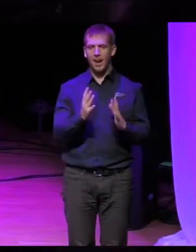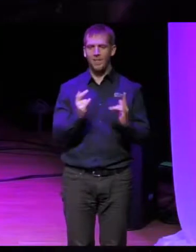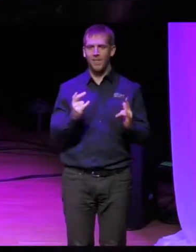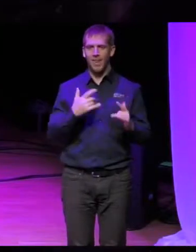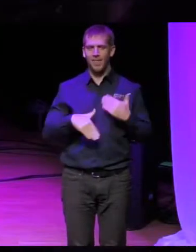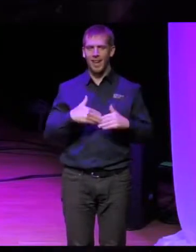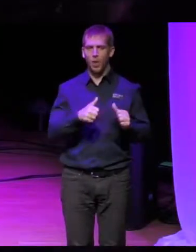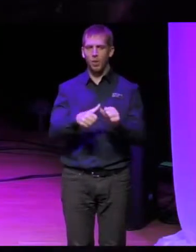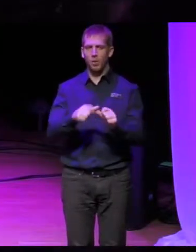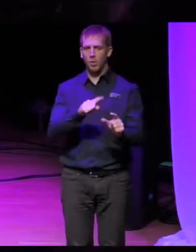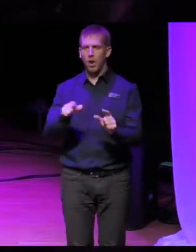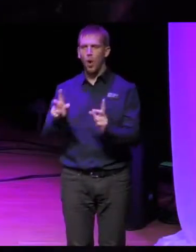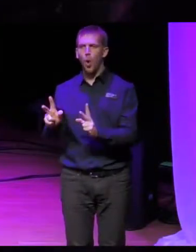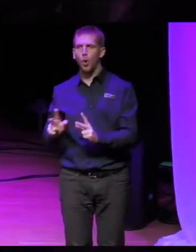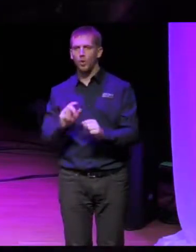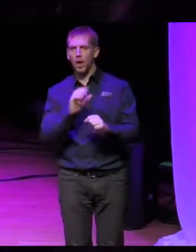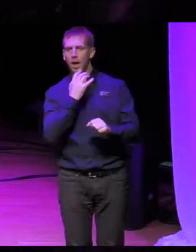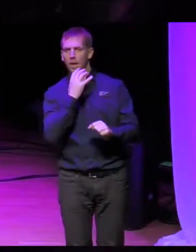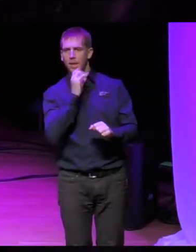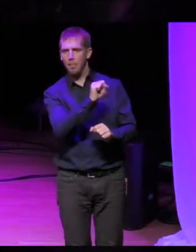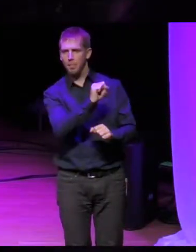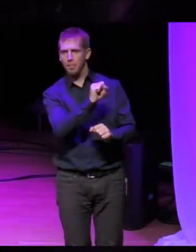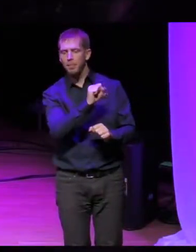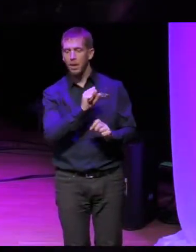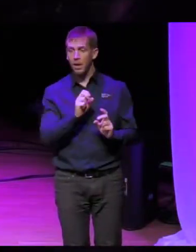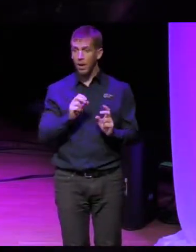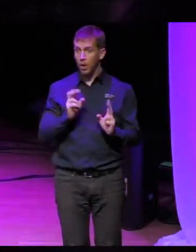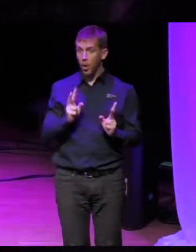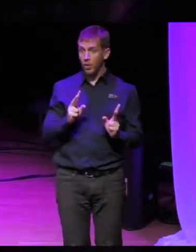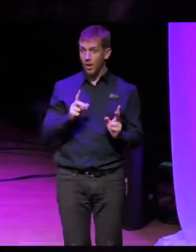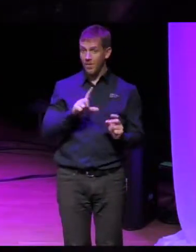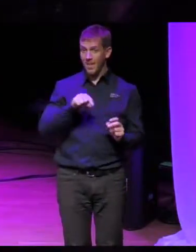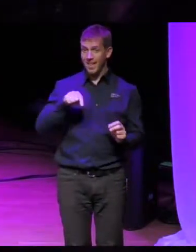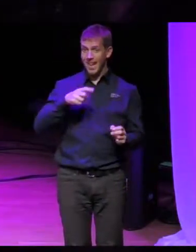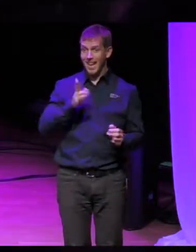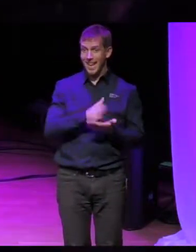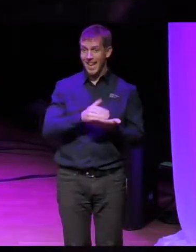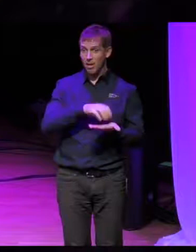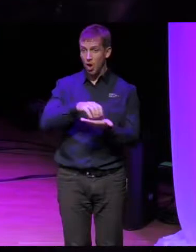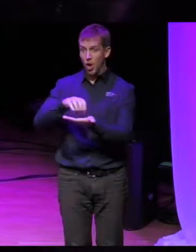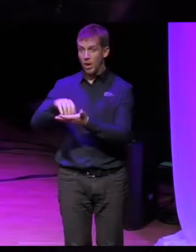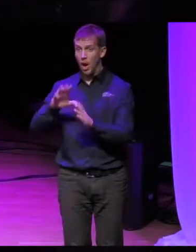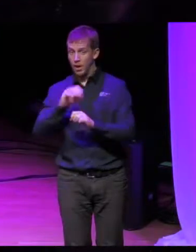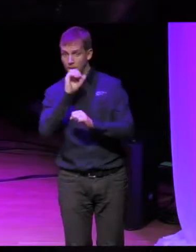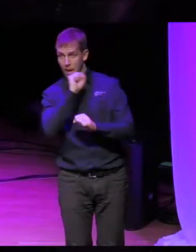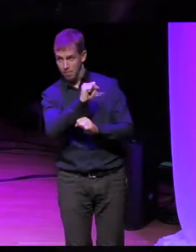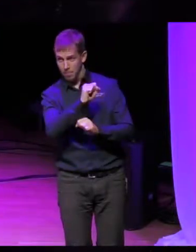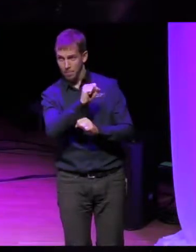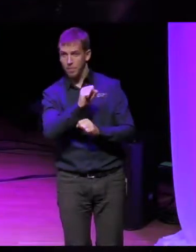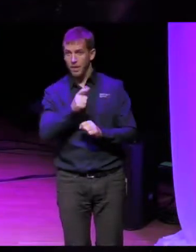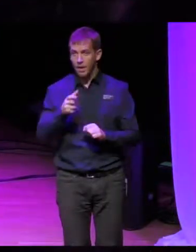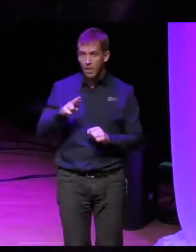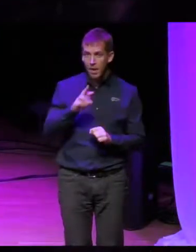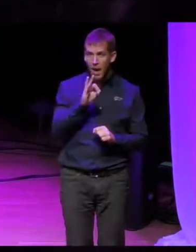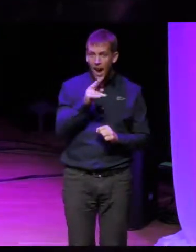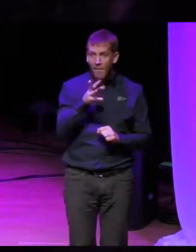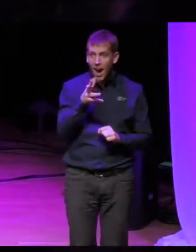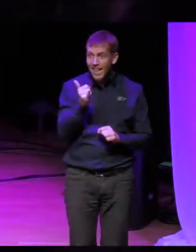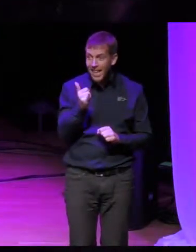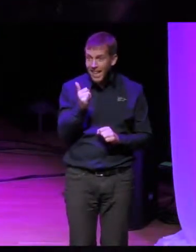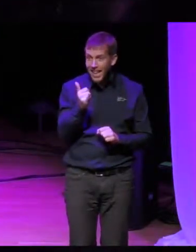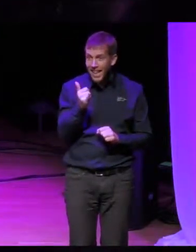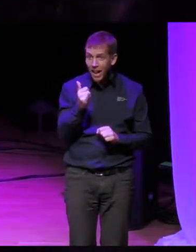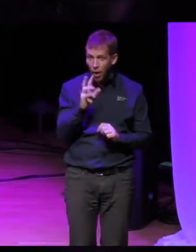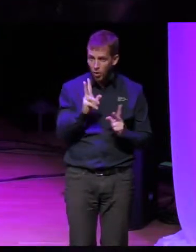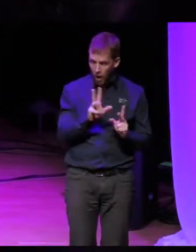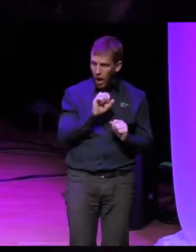and including states. So one of the major cases in the travel ban litigation has been Hawaii v. Trump, because